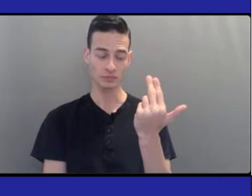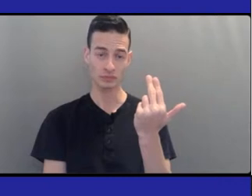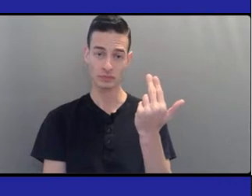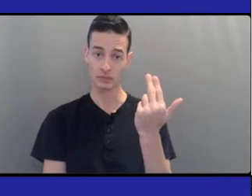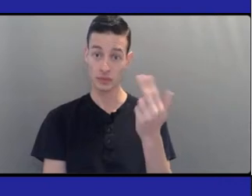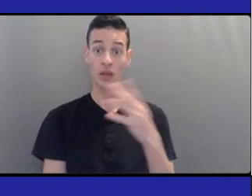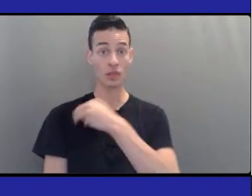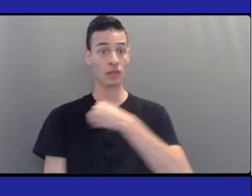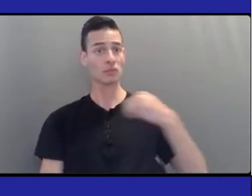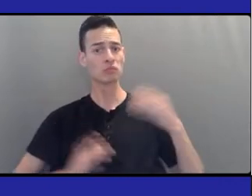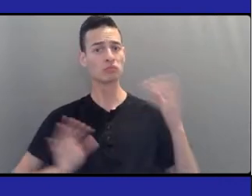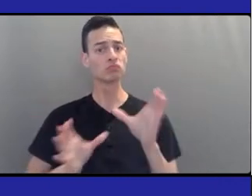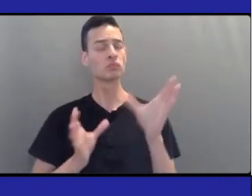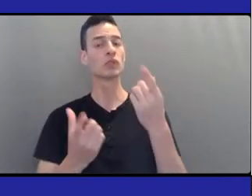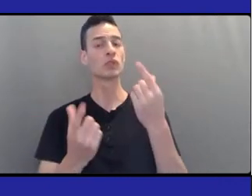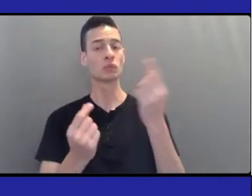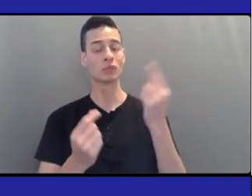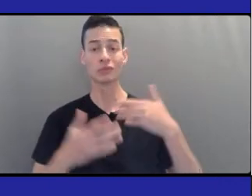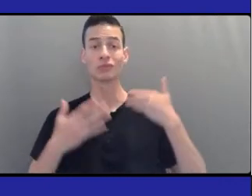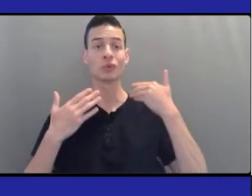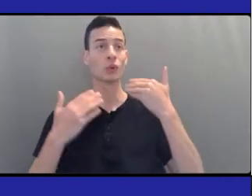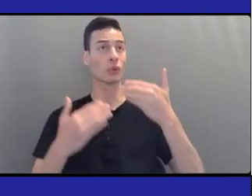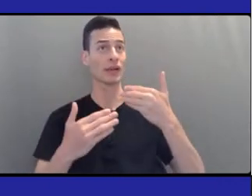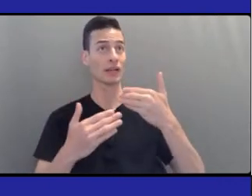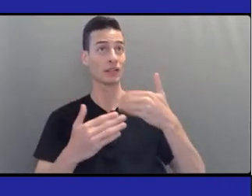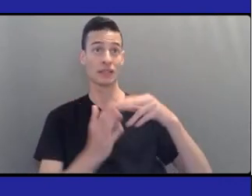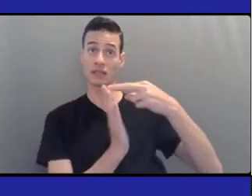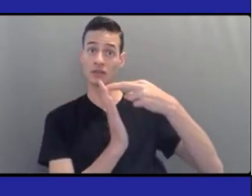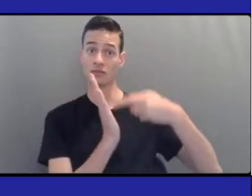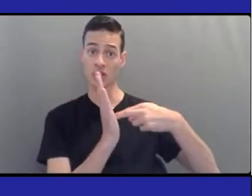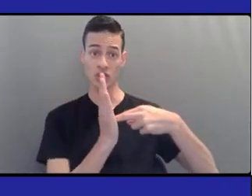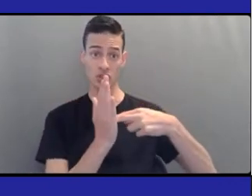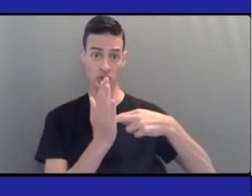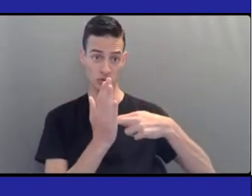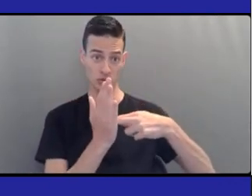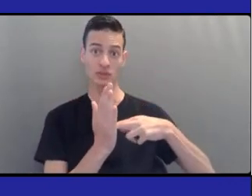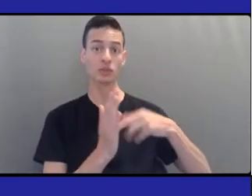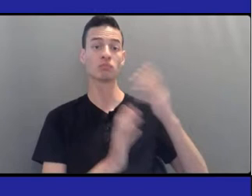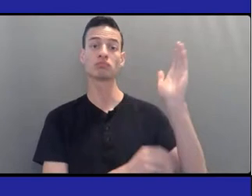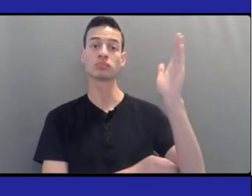encouraged to register to speak by contacting the board office at